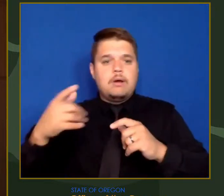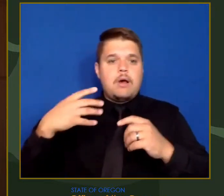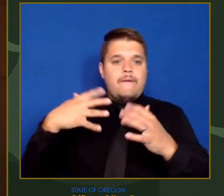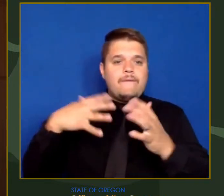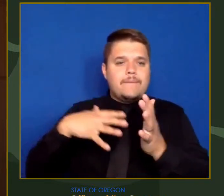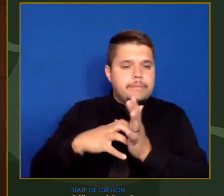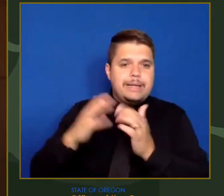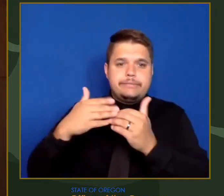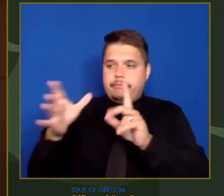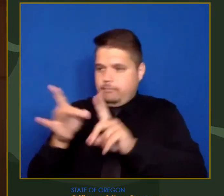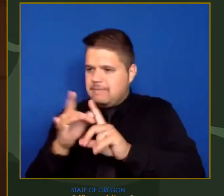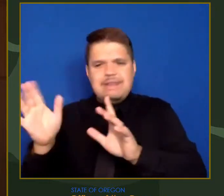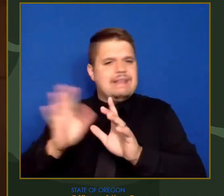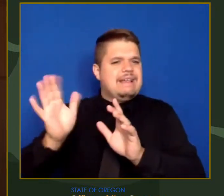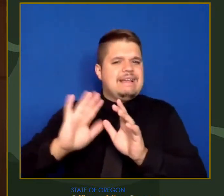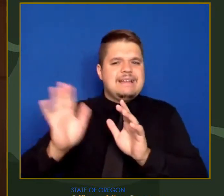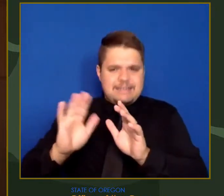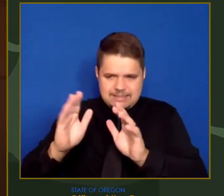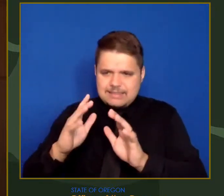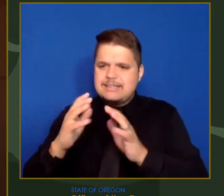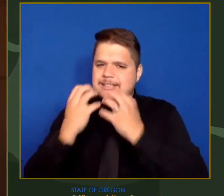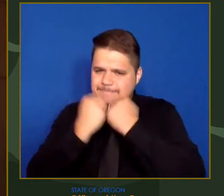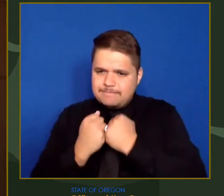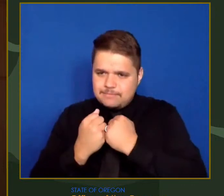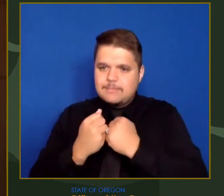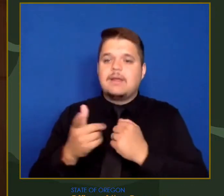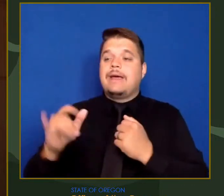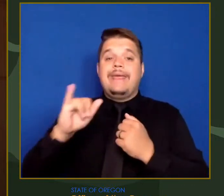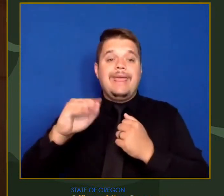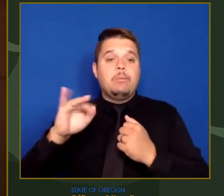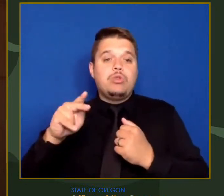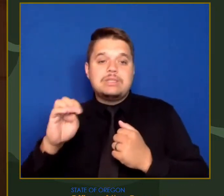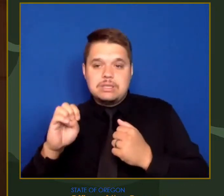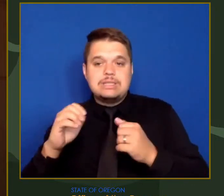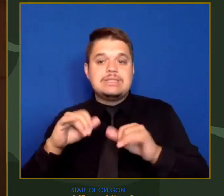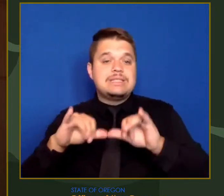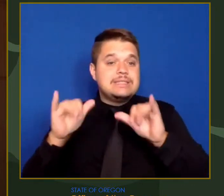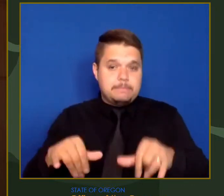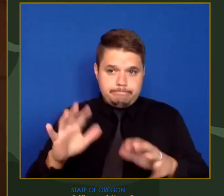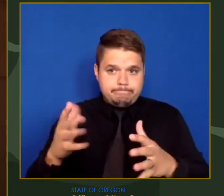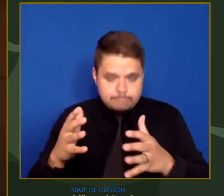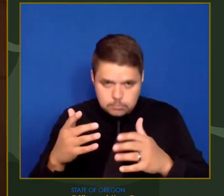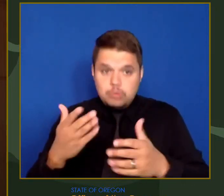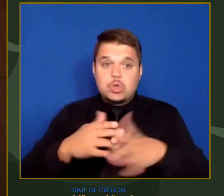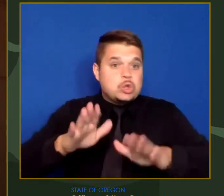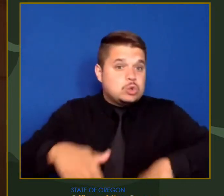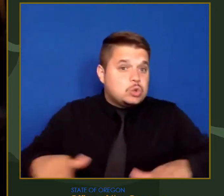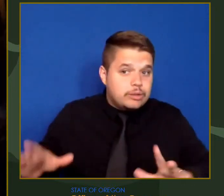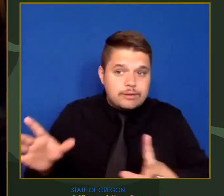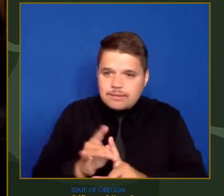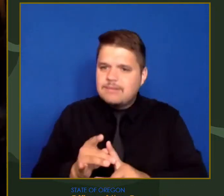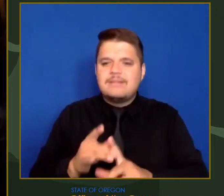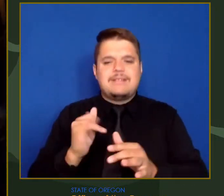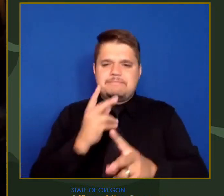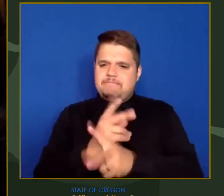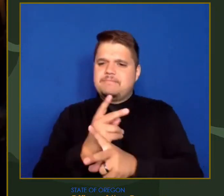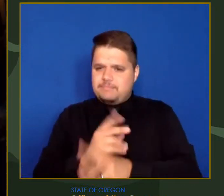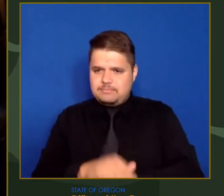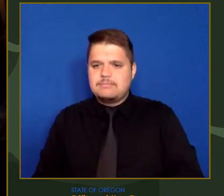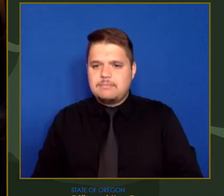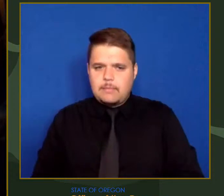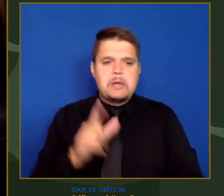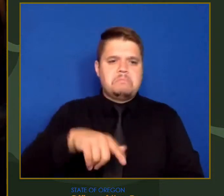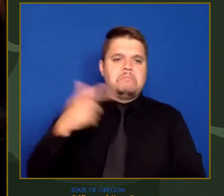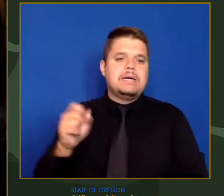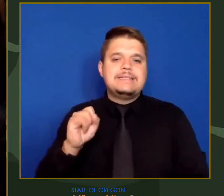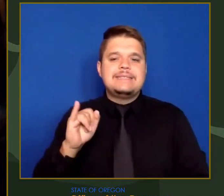and children, for example. Dr. Seidlinger, you want to jump in here? Thank you, Governor